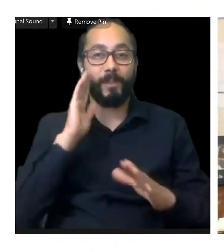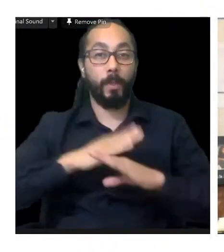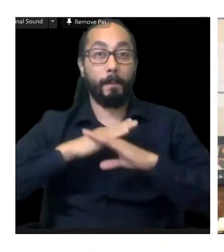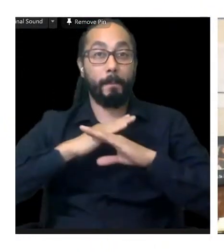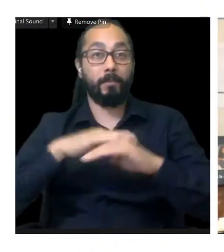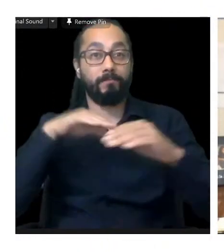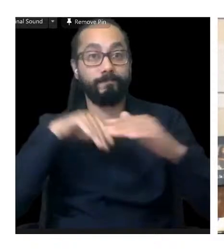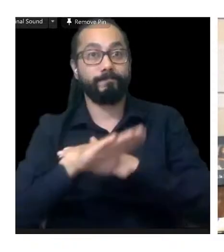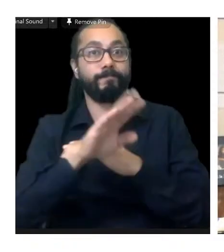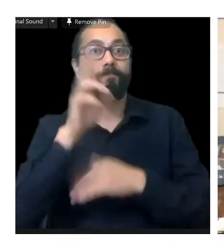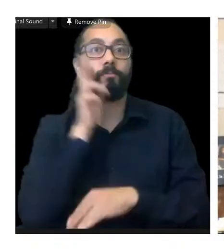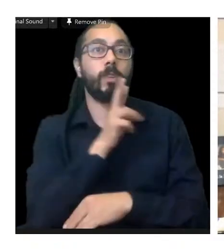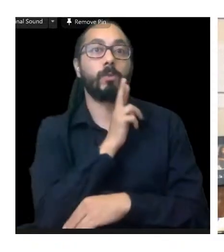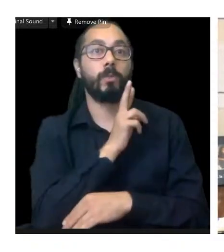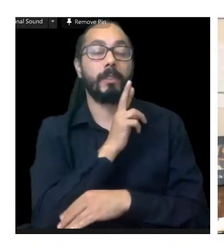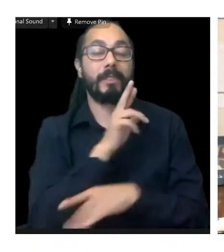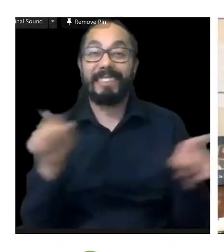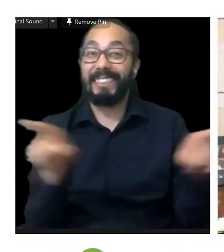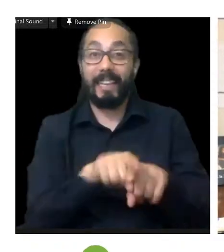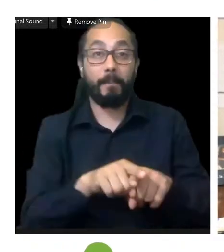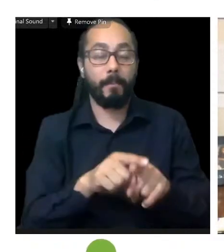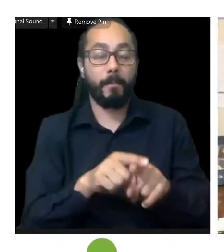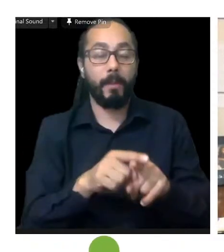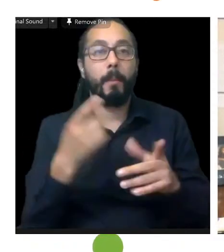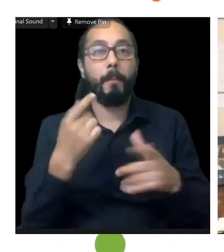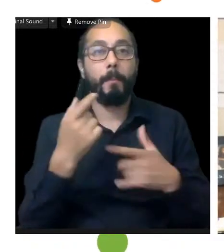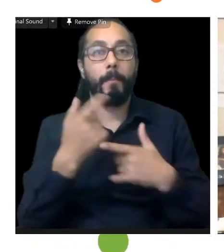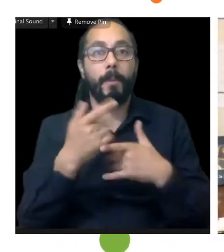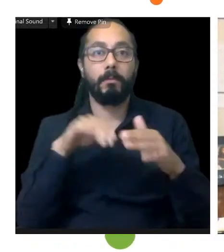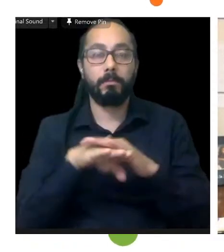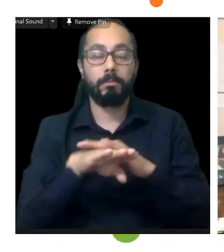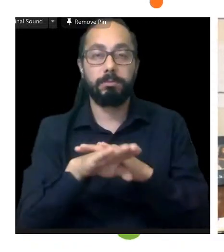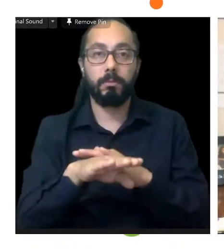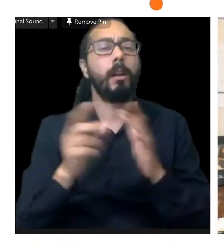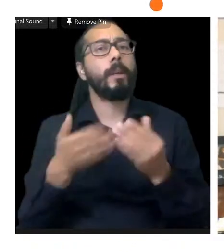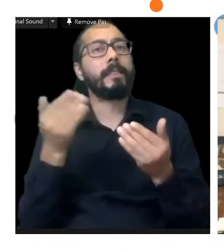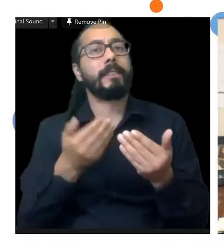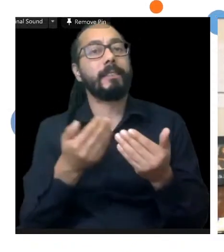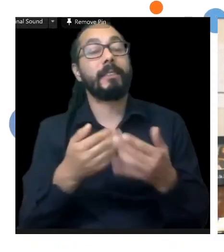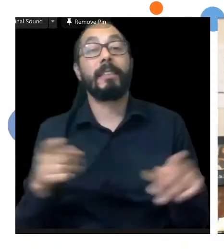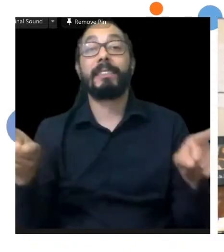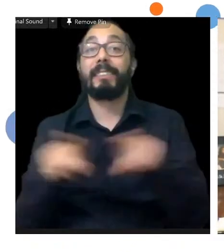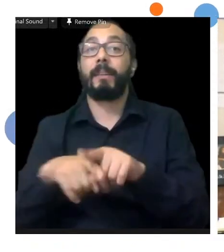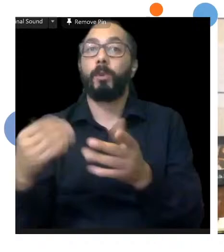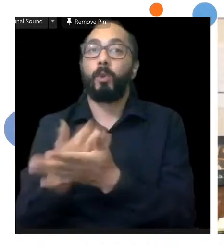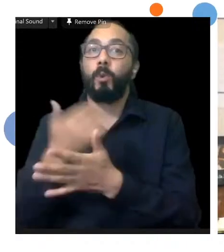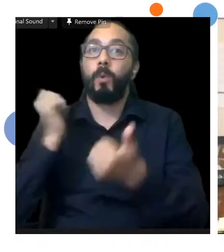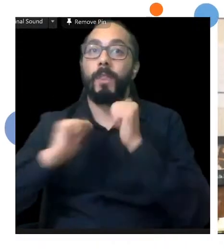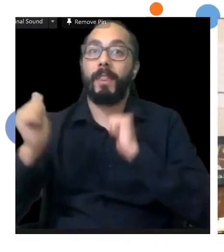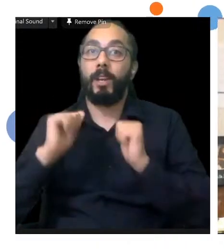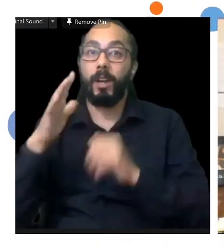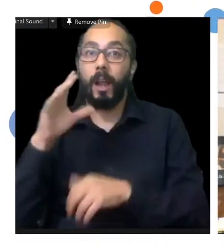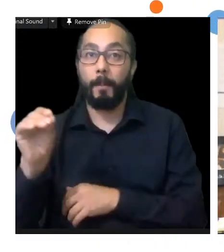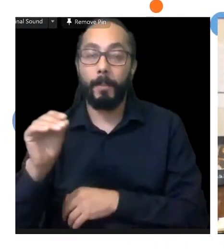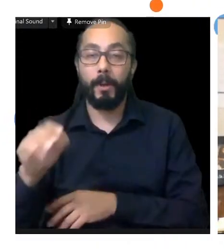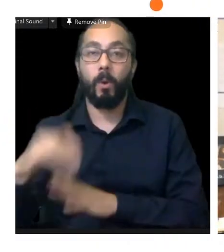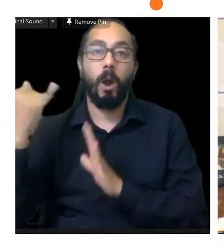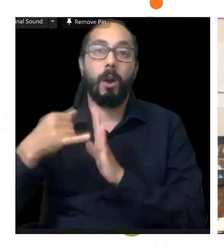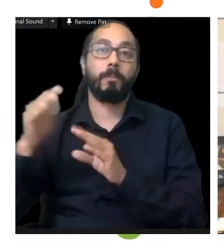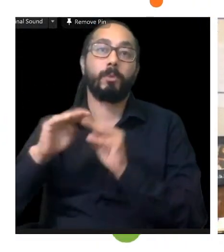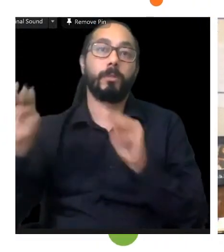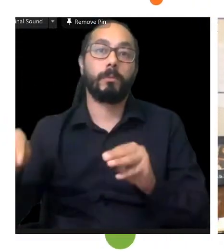space, it's a lot easier than thinking about the hurdle that it is to start a new theater company or a new art museum. And so if we lose